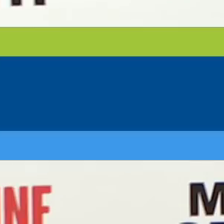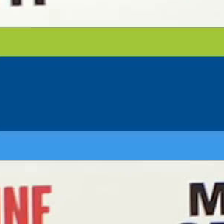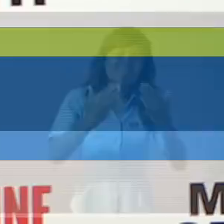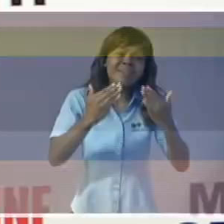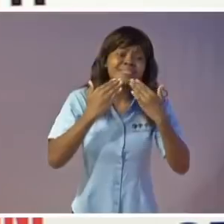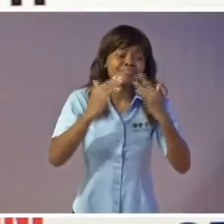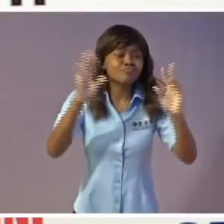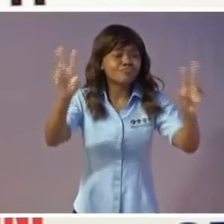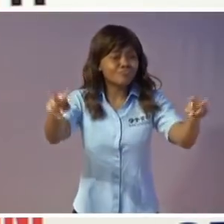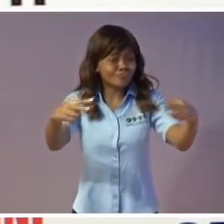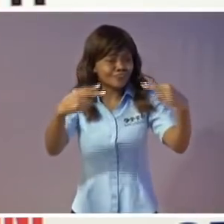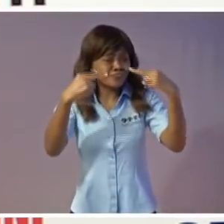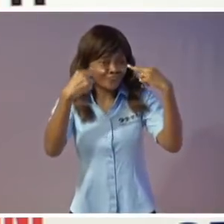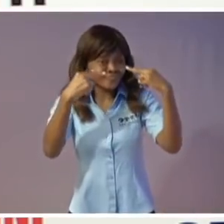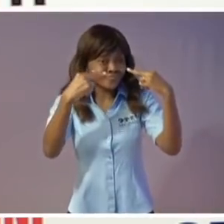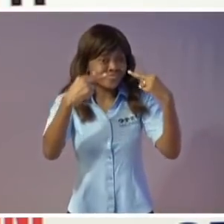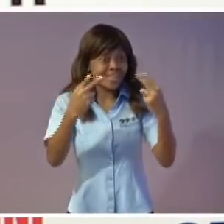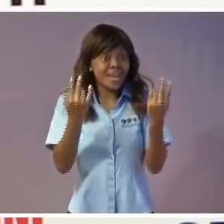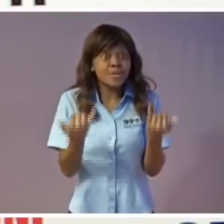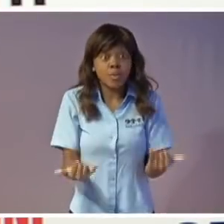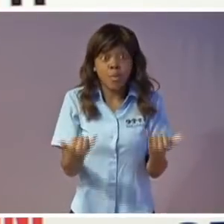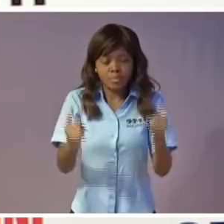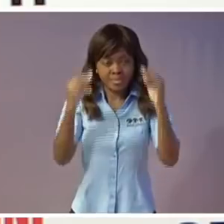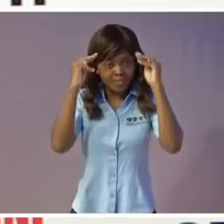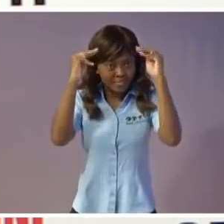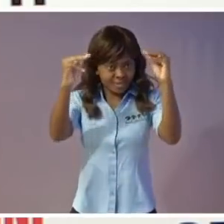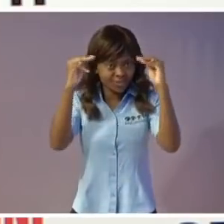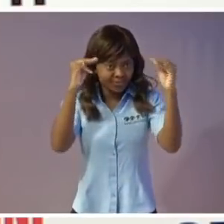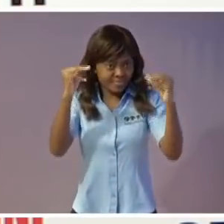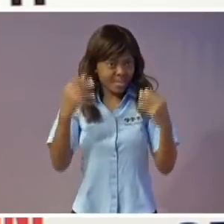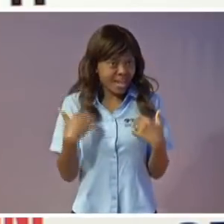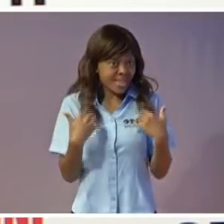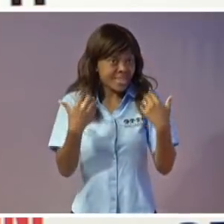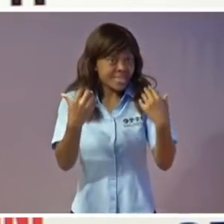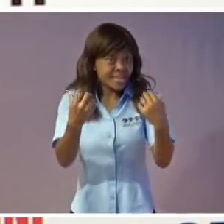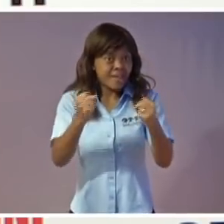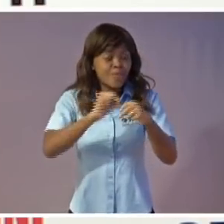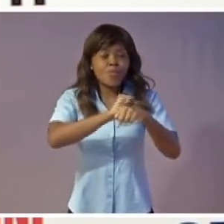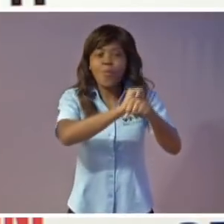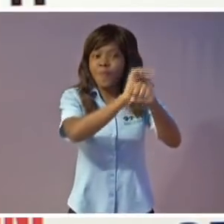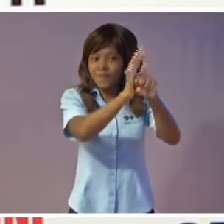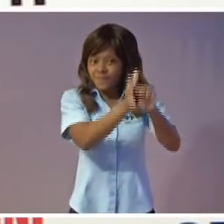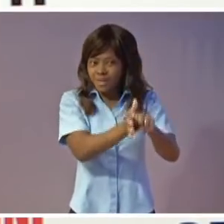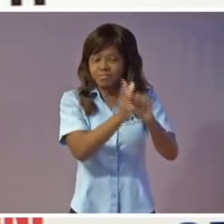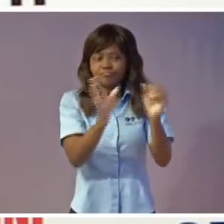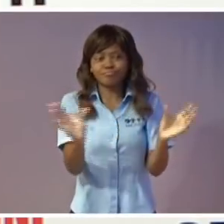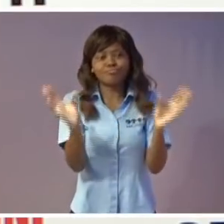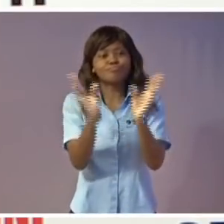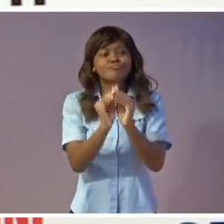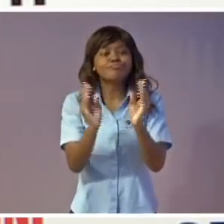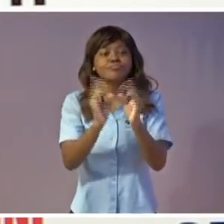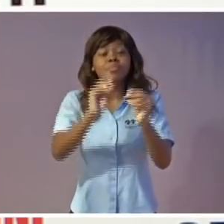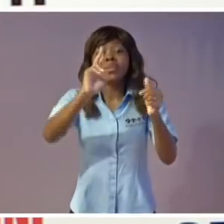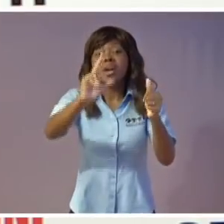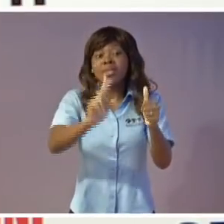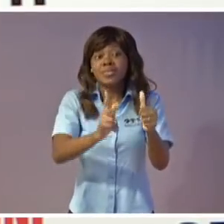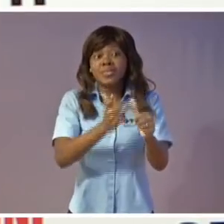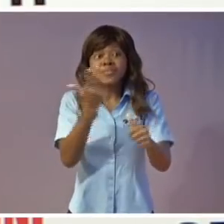media conference on the national COVID-19 response for 3rd January